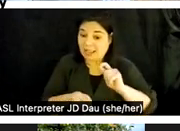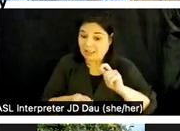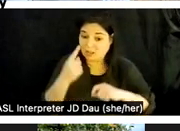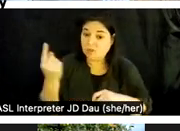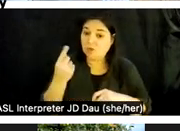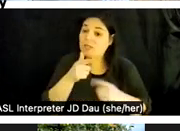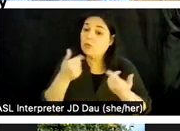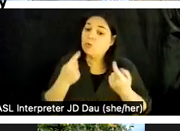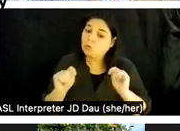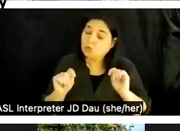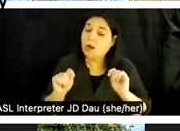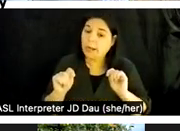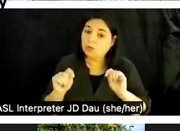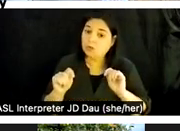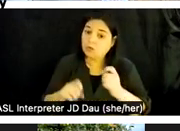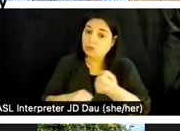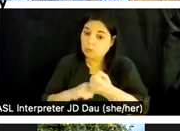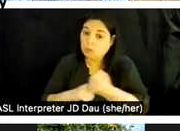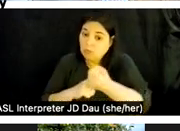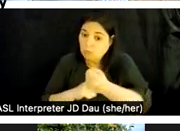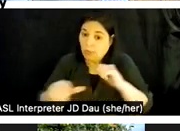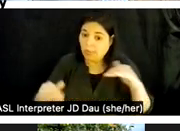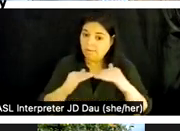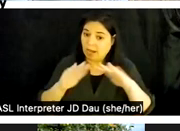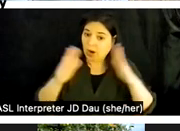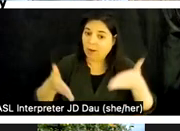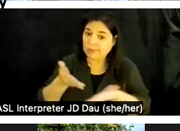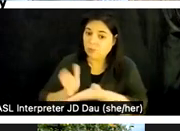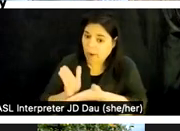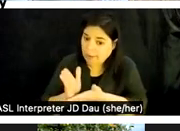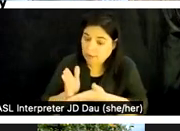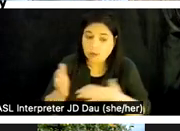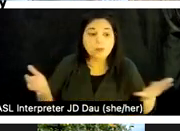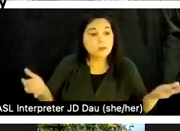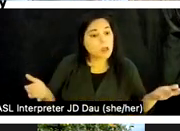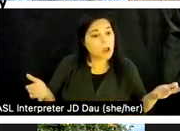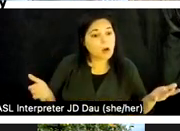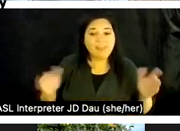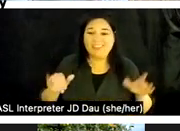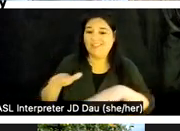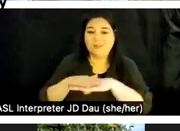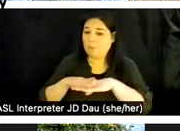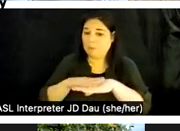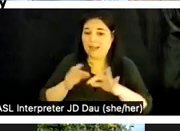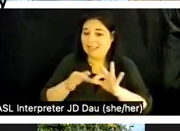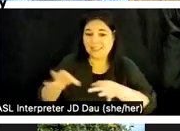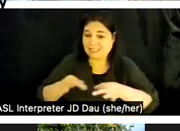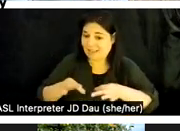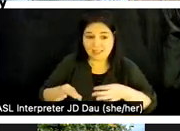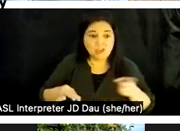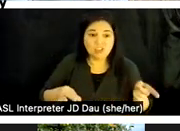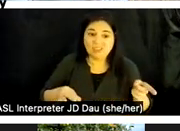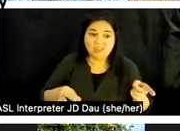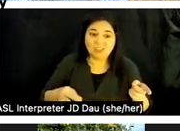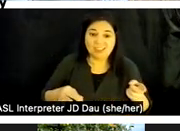to enforce their fair housing rights. So just a basic definition would be the less favorable